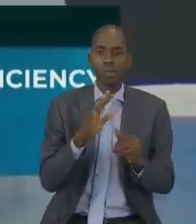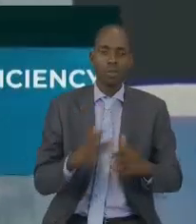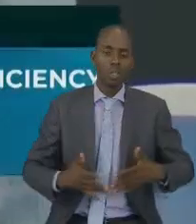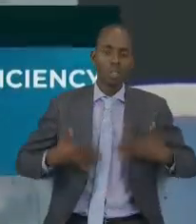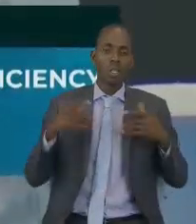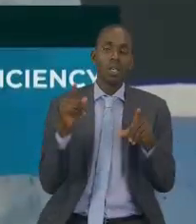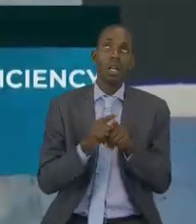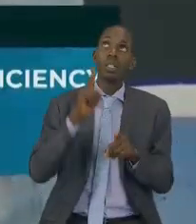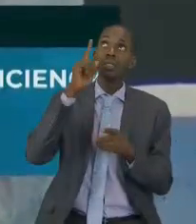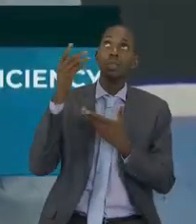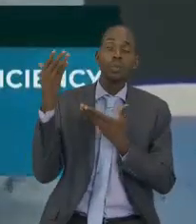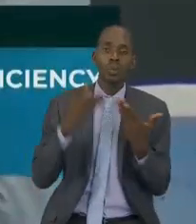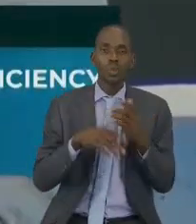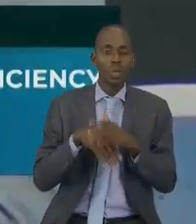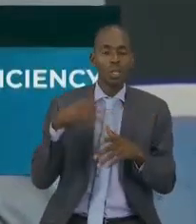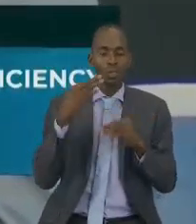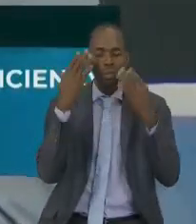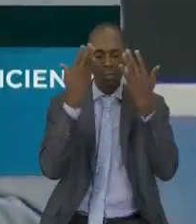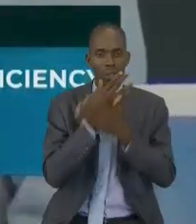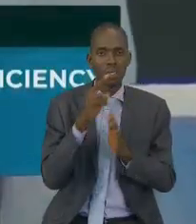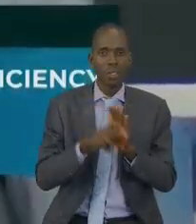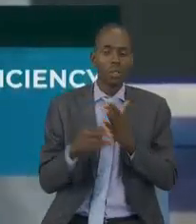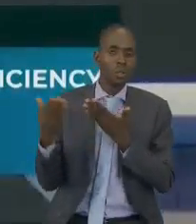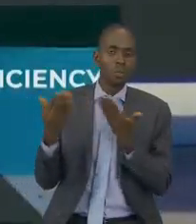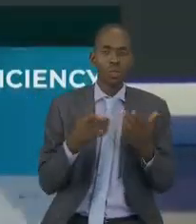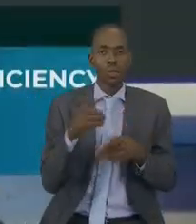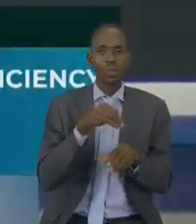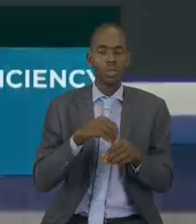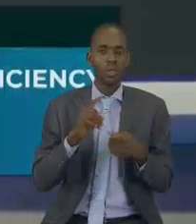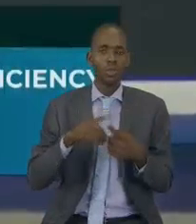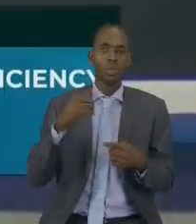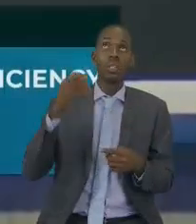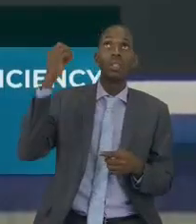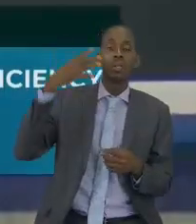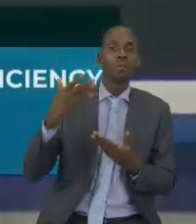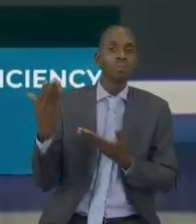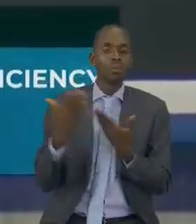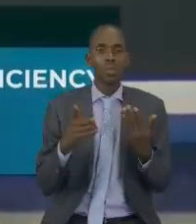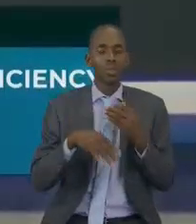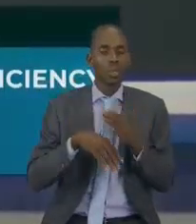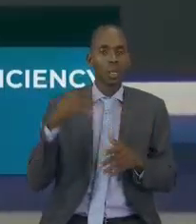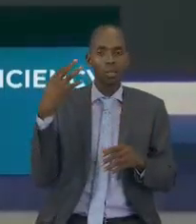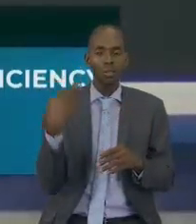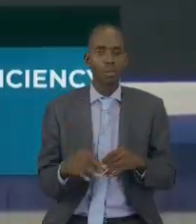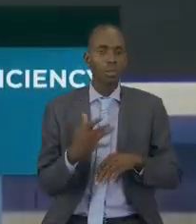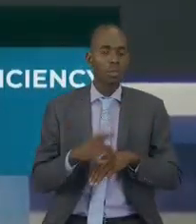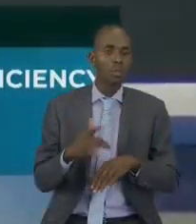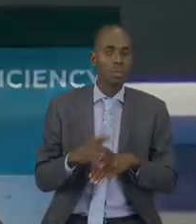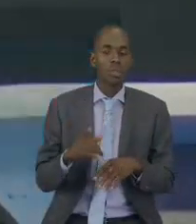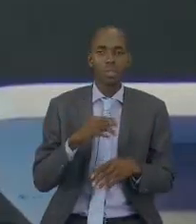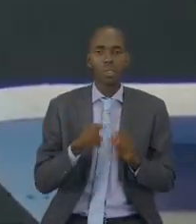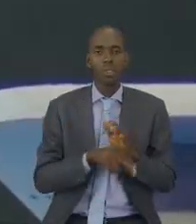you out of darkness and it brings you to the light, it brings you out of scarcity and it brings